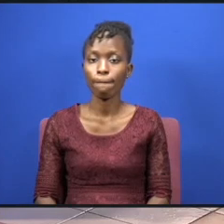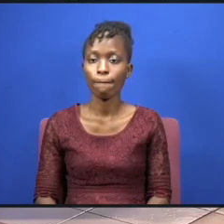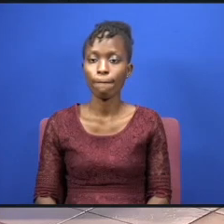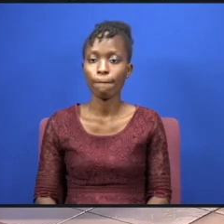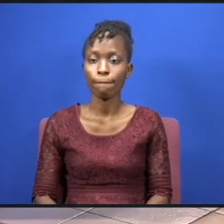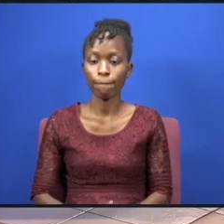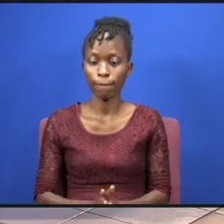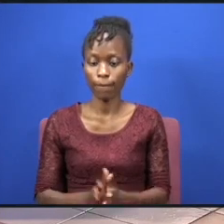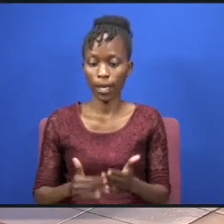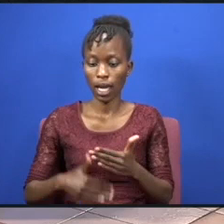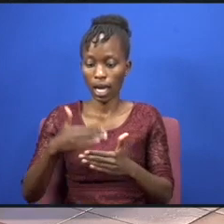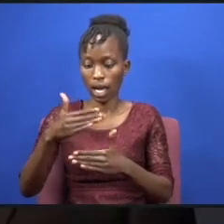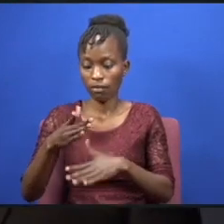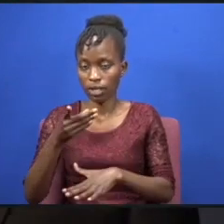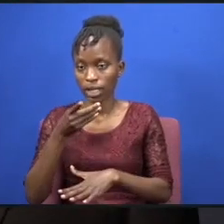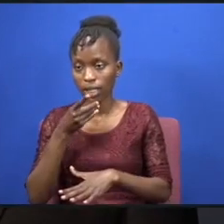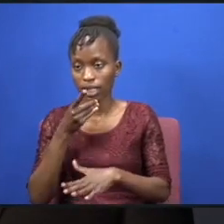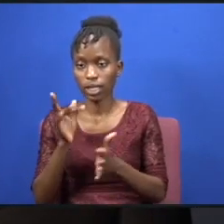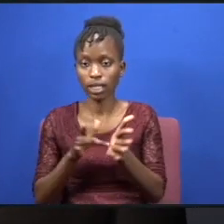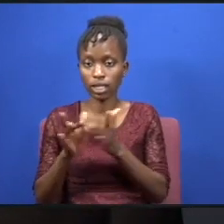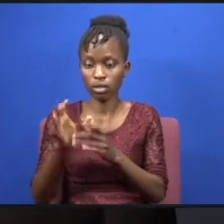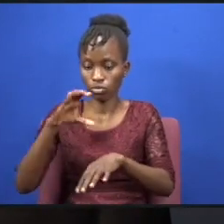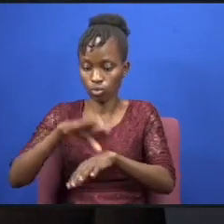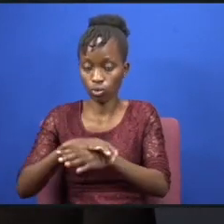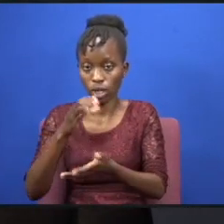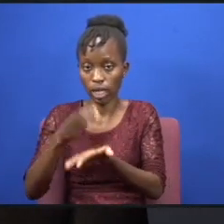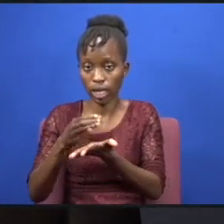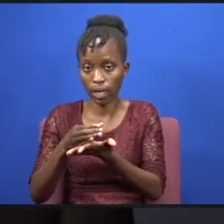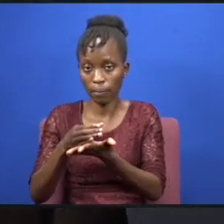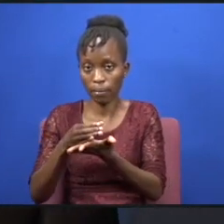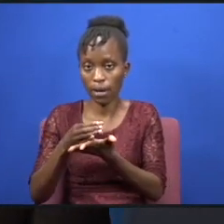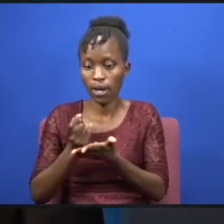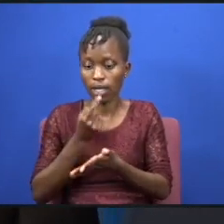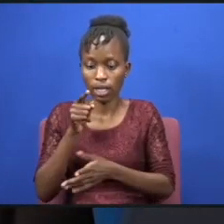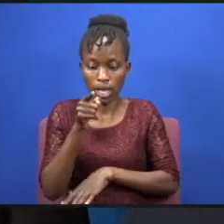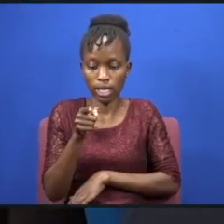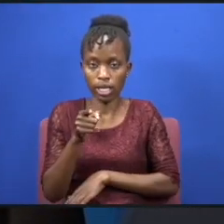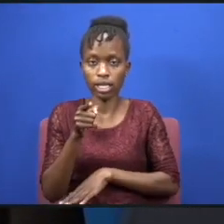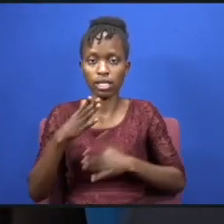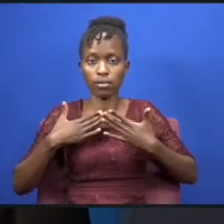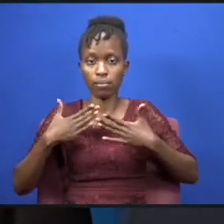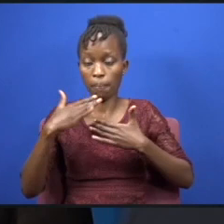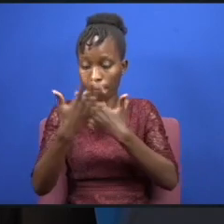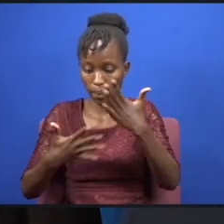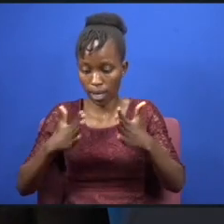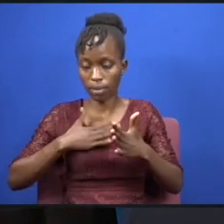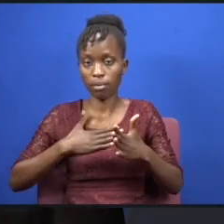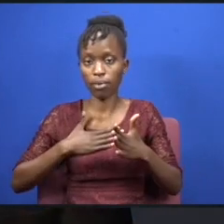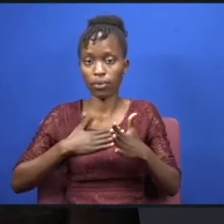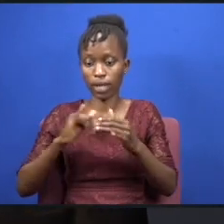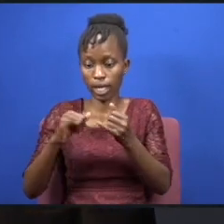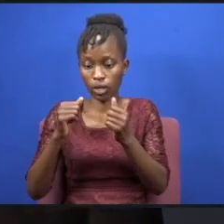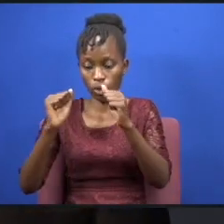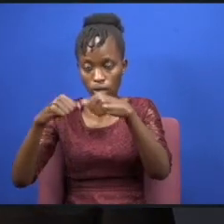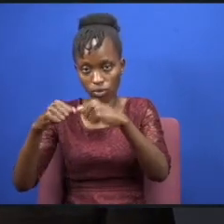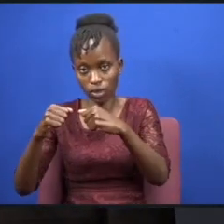In the same way, after supper, Jesus took the cup and said that this is my blood in a new covenant, a